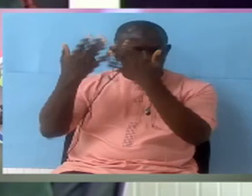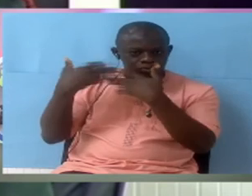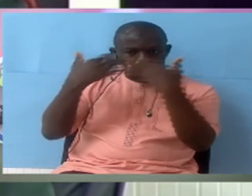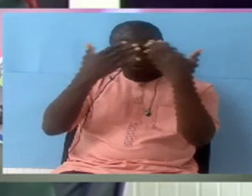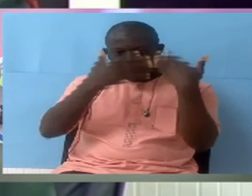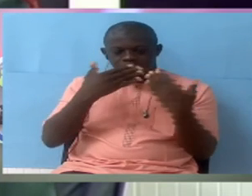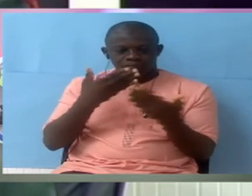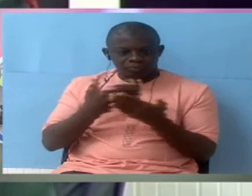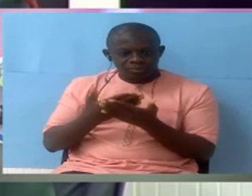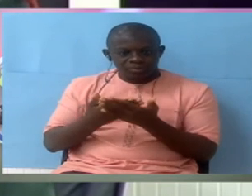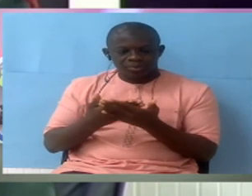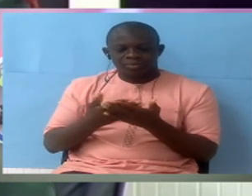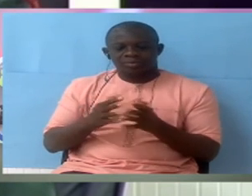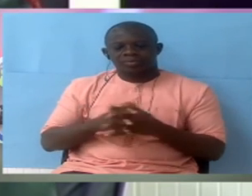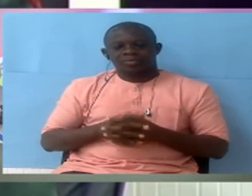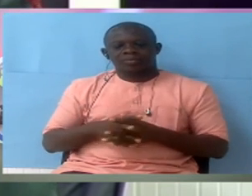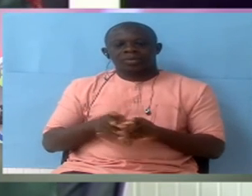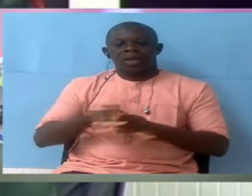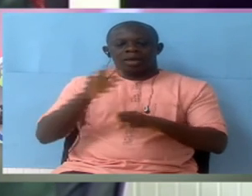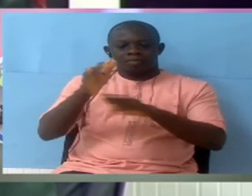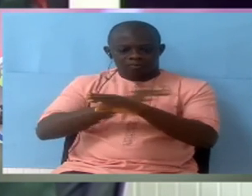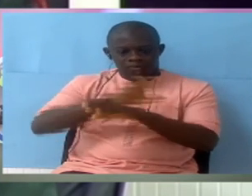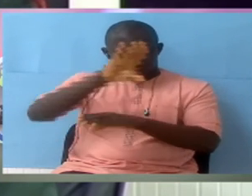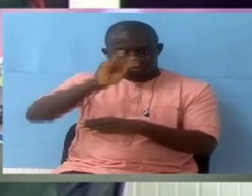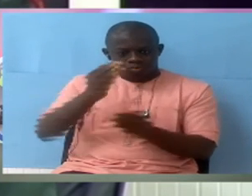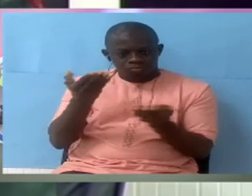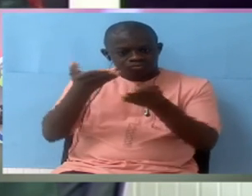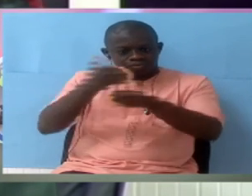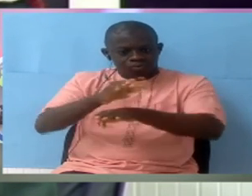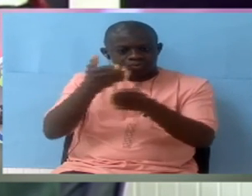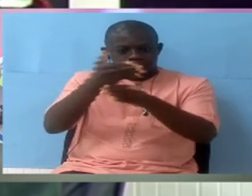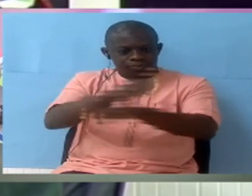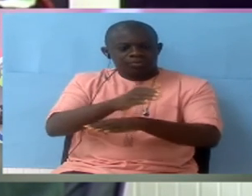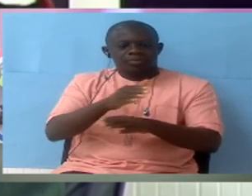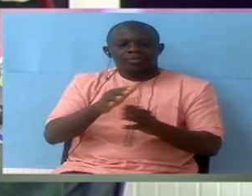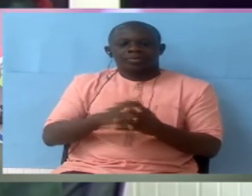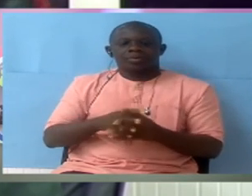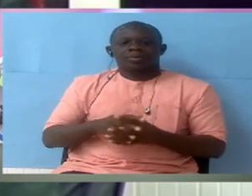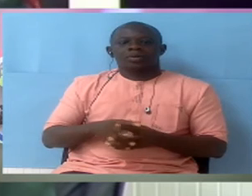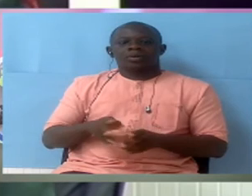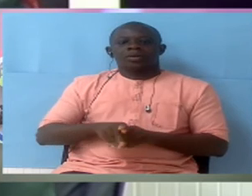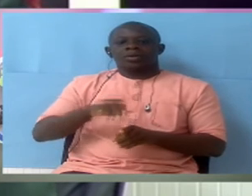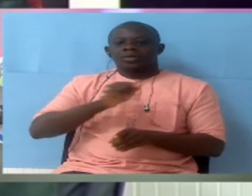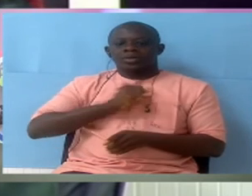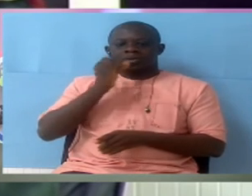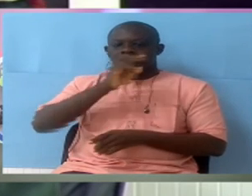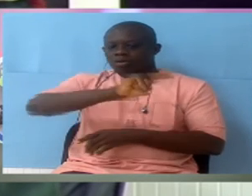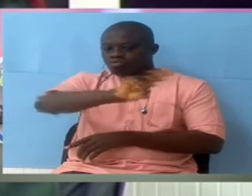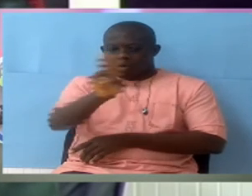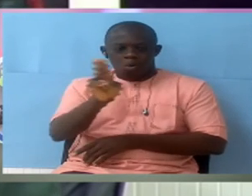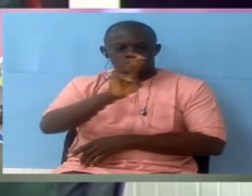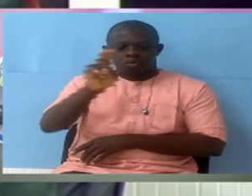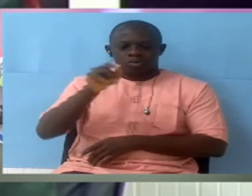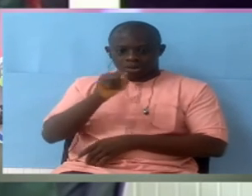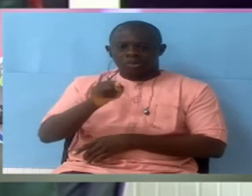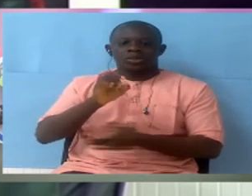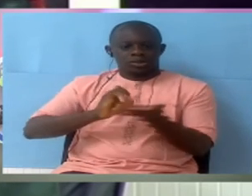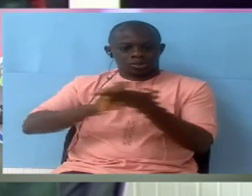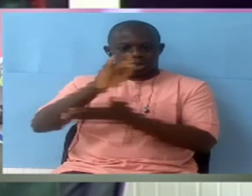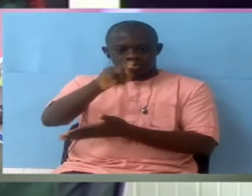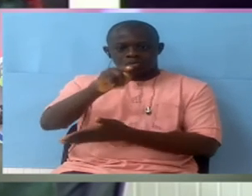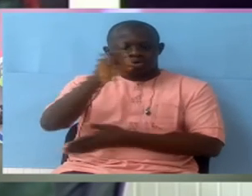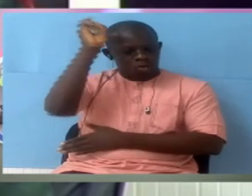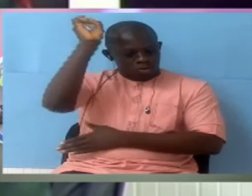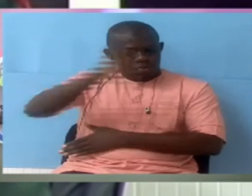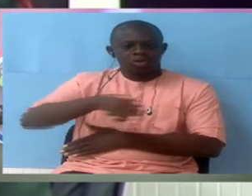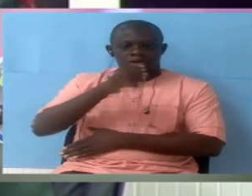bi dañ ko wara sanga before burial. Balañ ko sul. He said that no, these are instructions, you have to bury it.